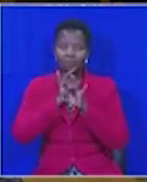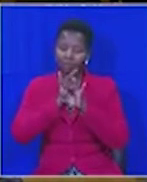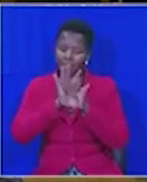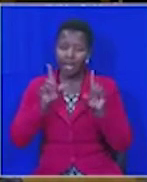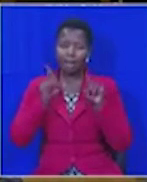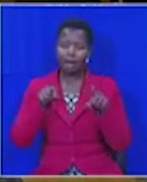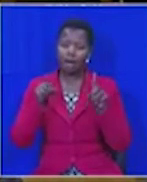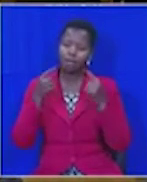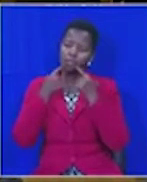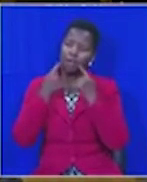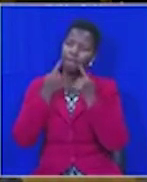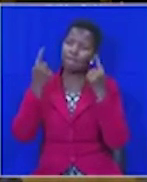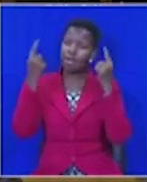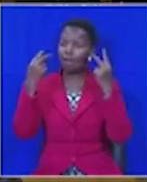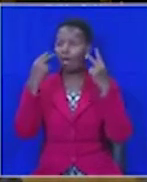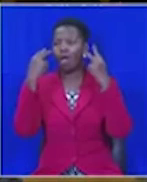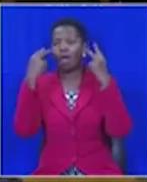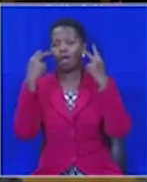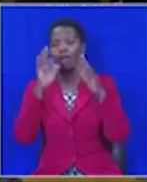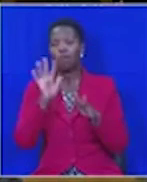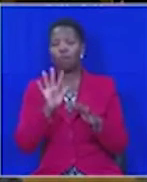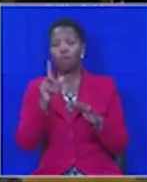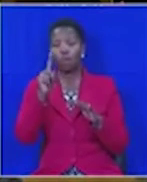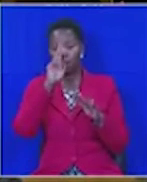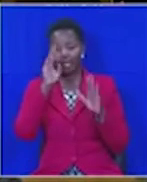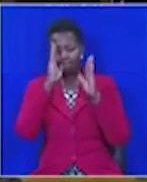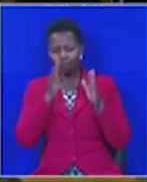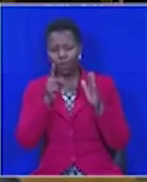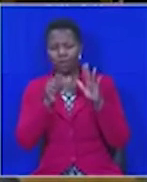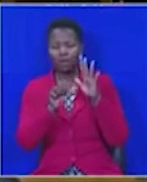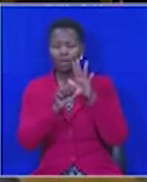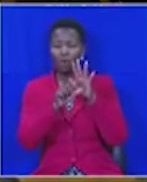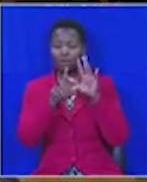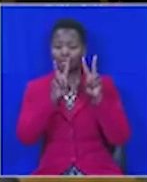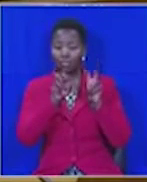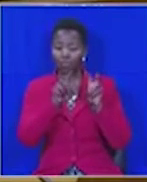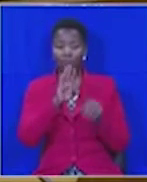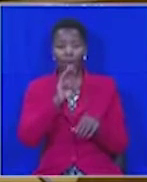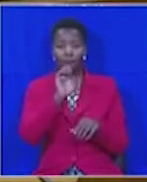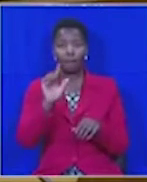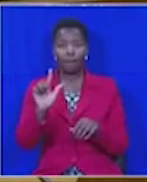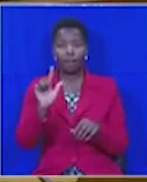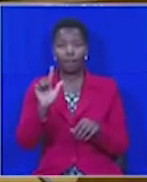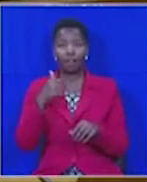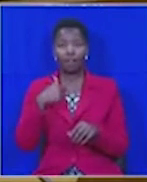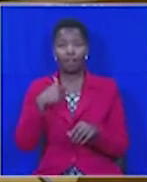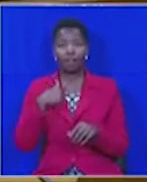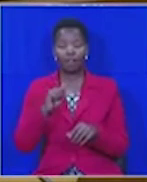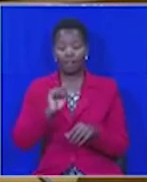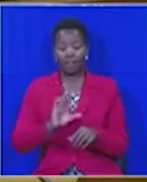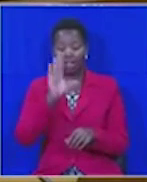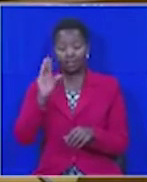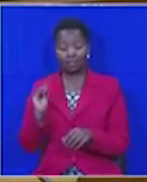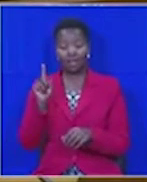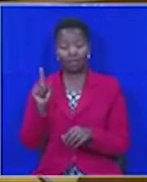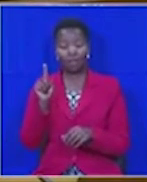sensational when considering the importance of this bill. South Africa, under the ANC-led government, has had to